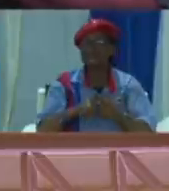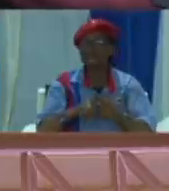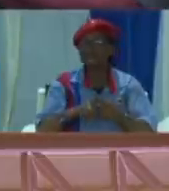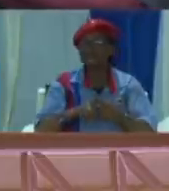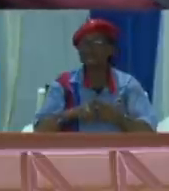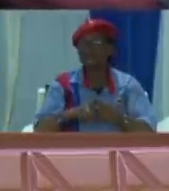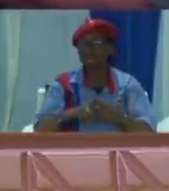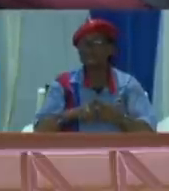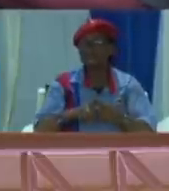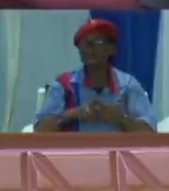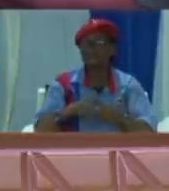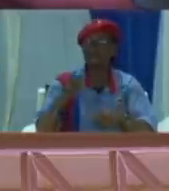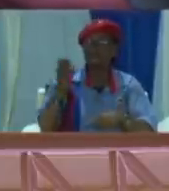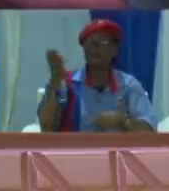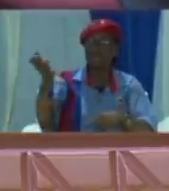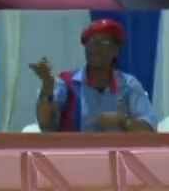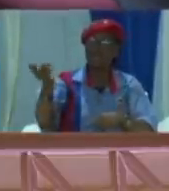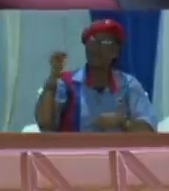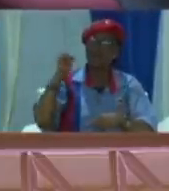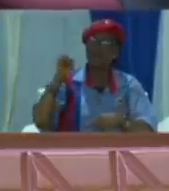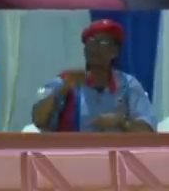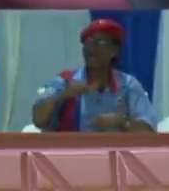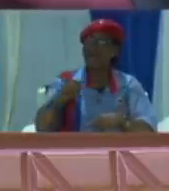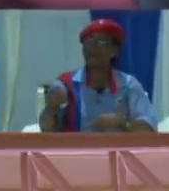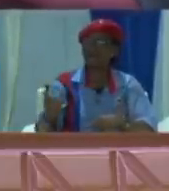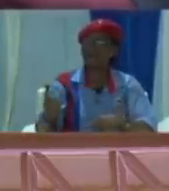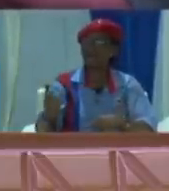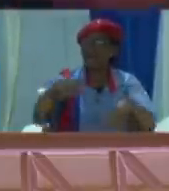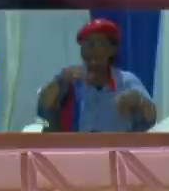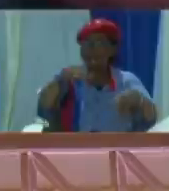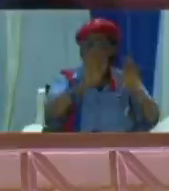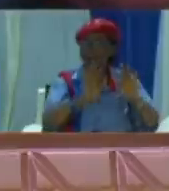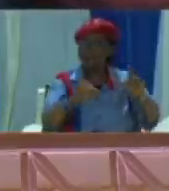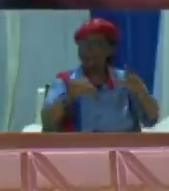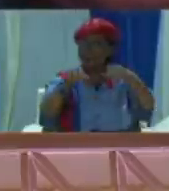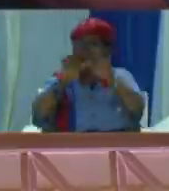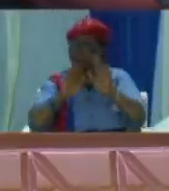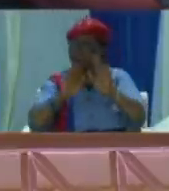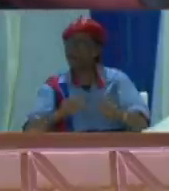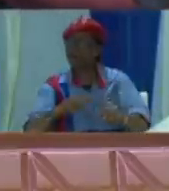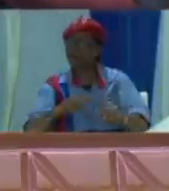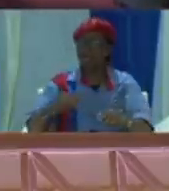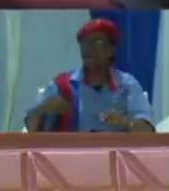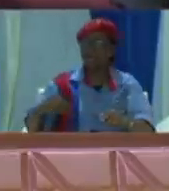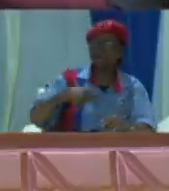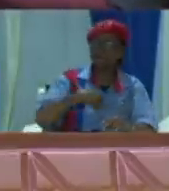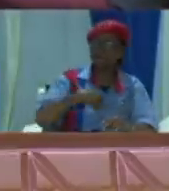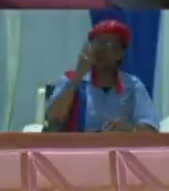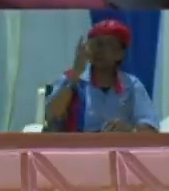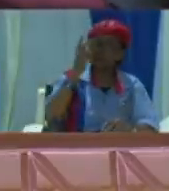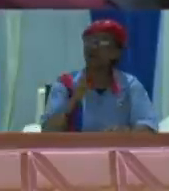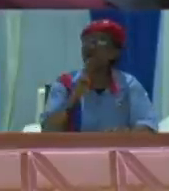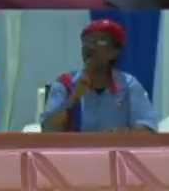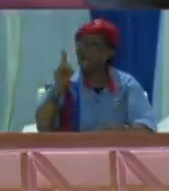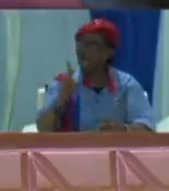there was another wave. And we saw her tonight.